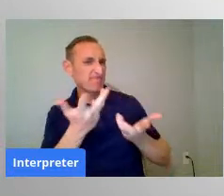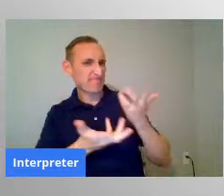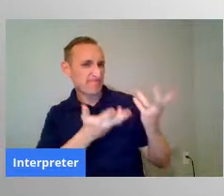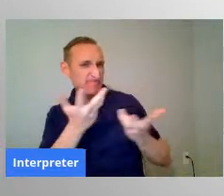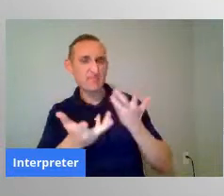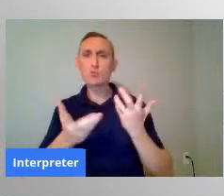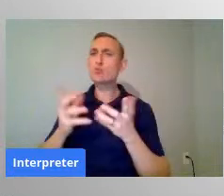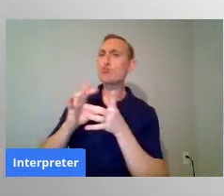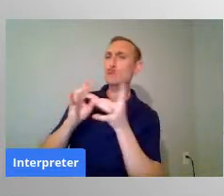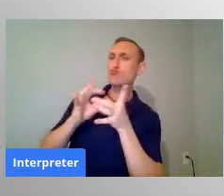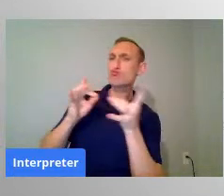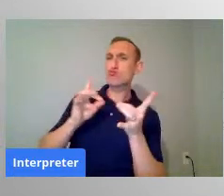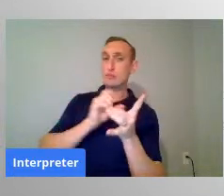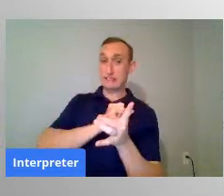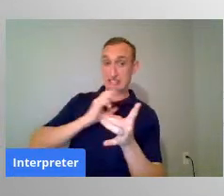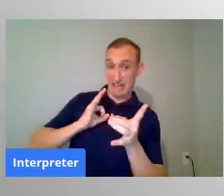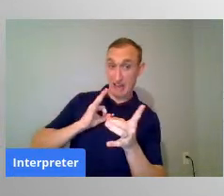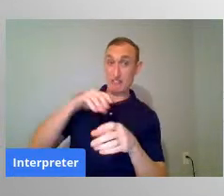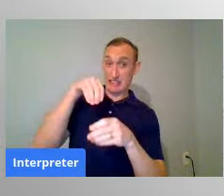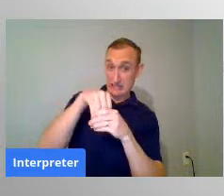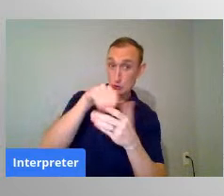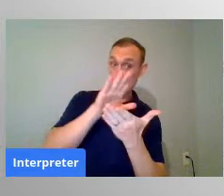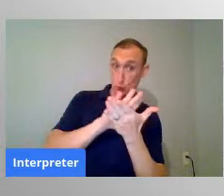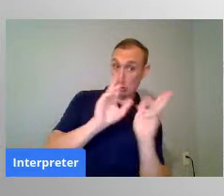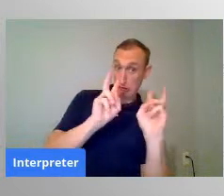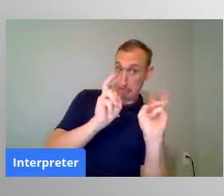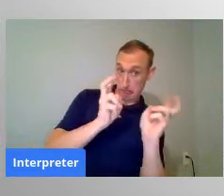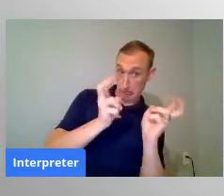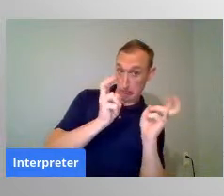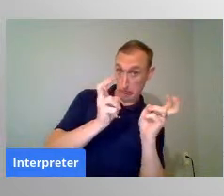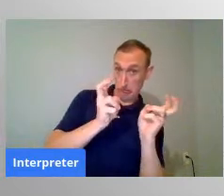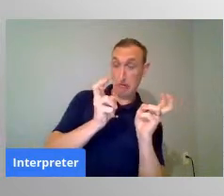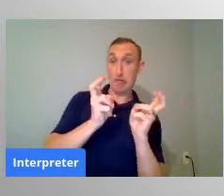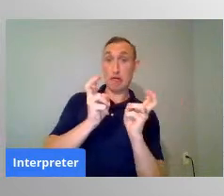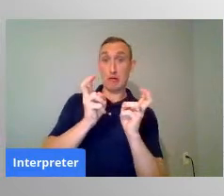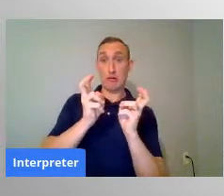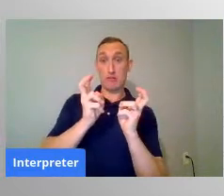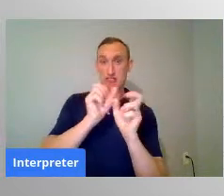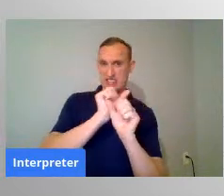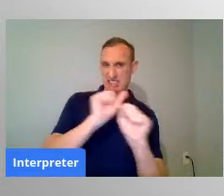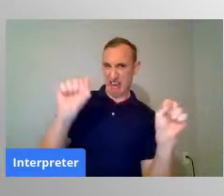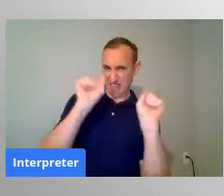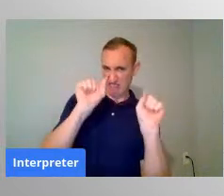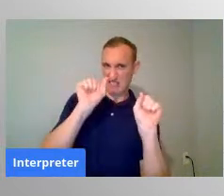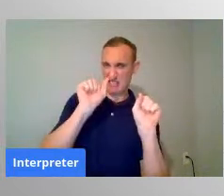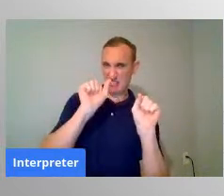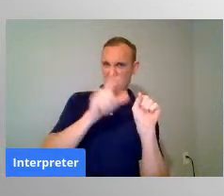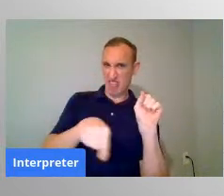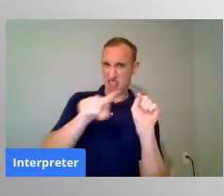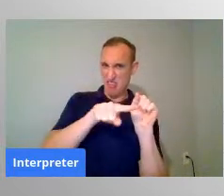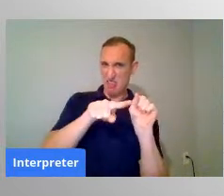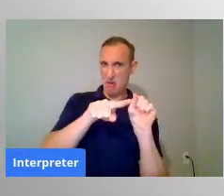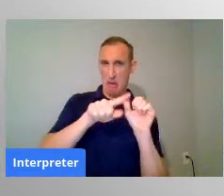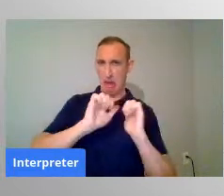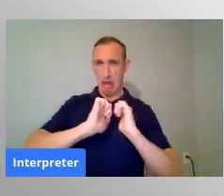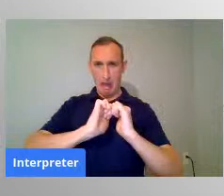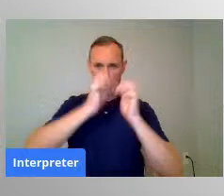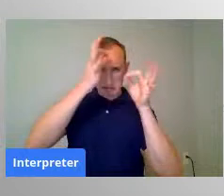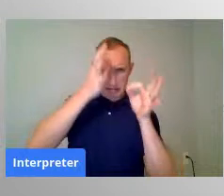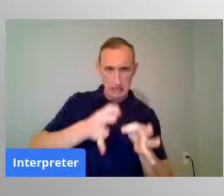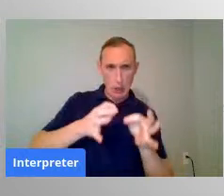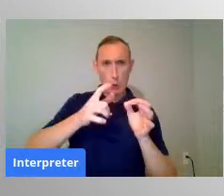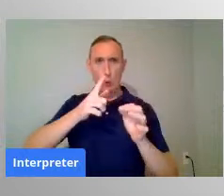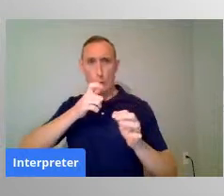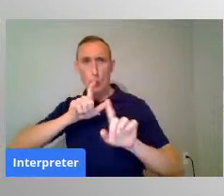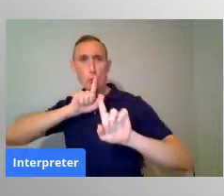faculty working in schools and safety of people working in the schools right now, how is it decided who reports inside